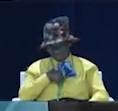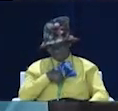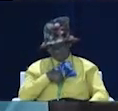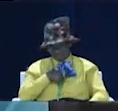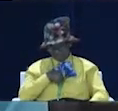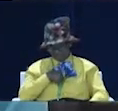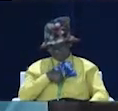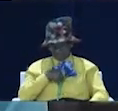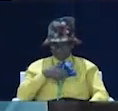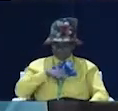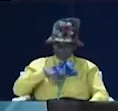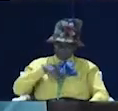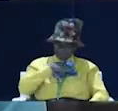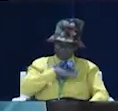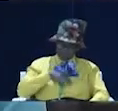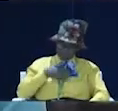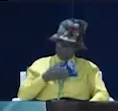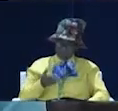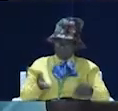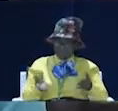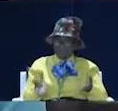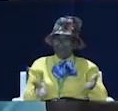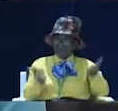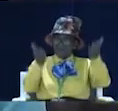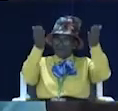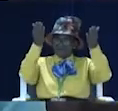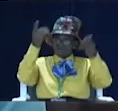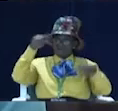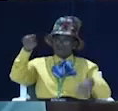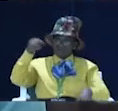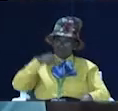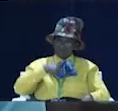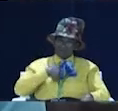Just arise for me tonight.